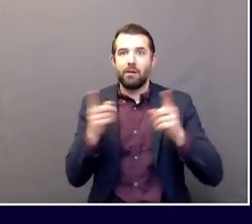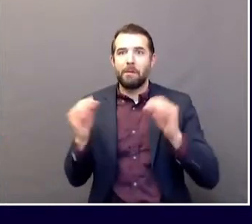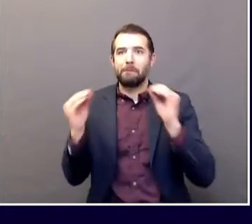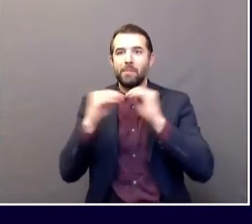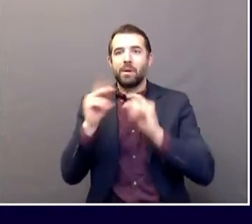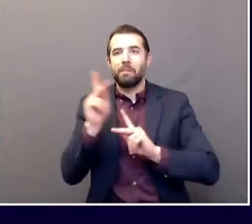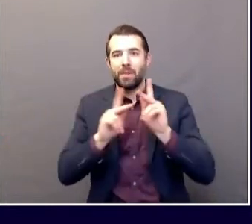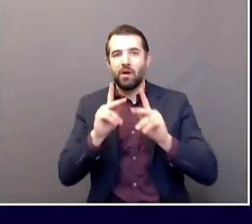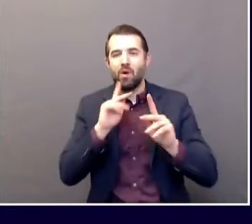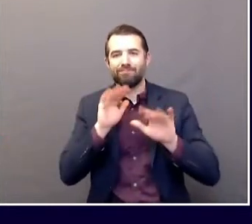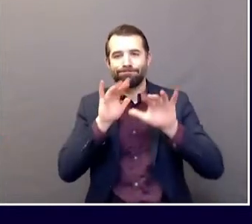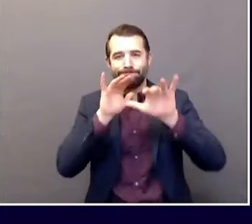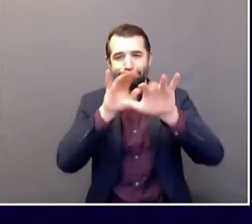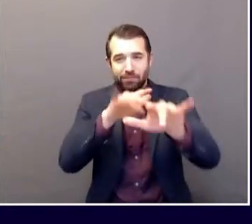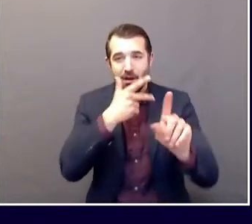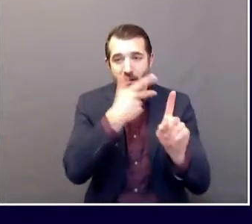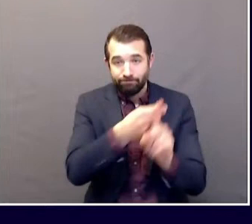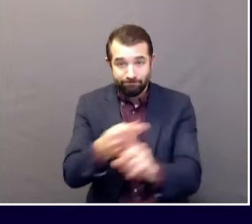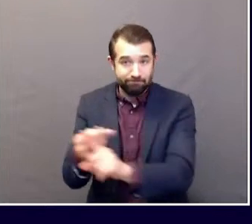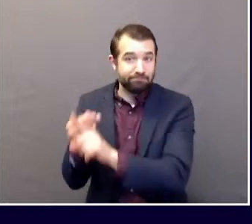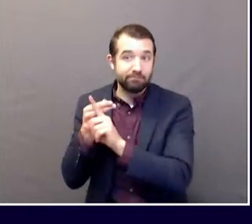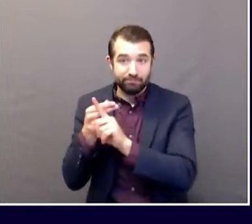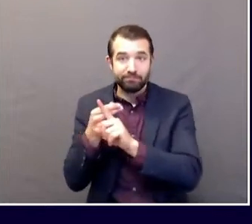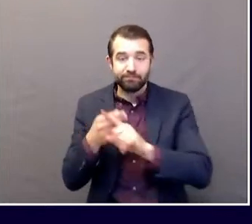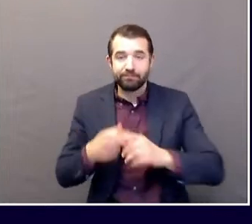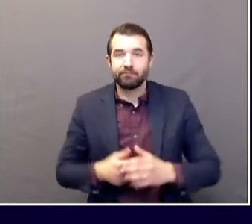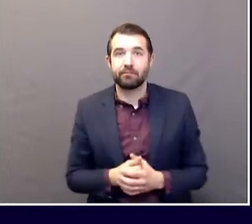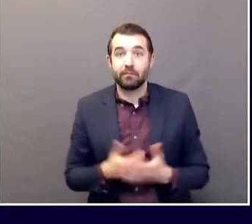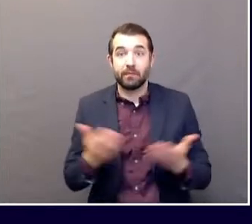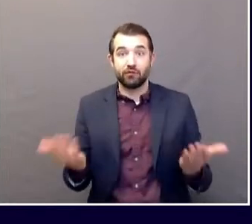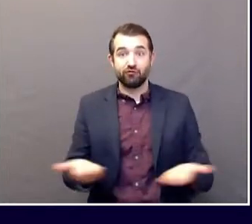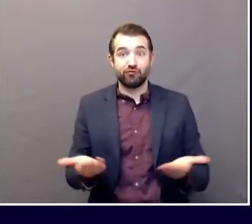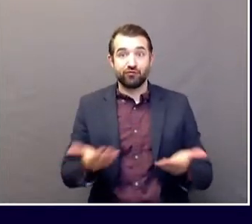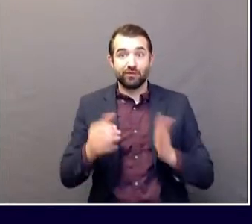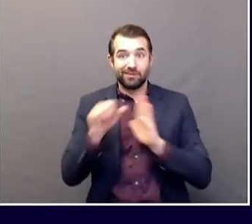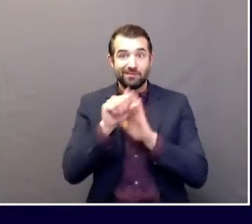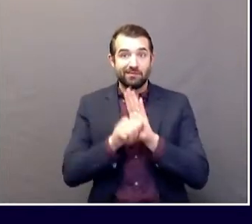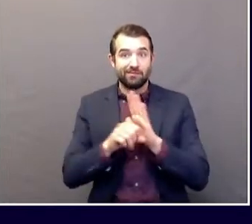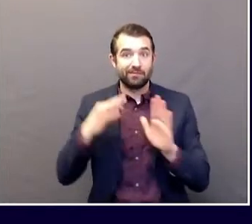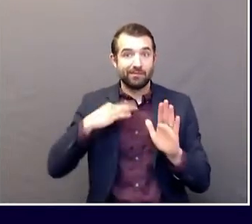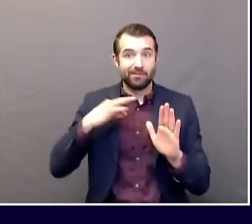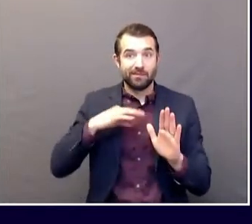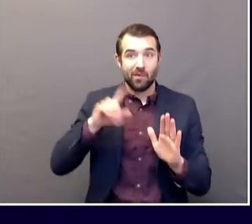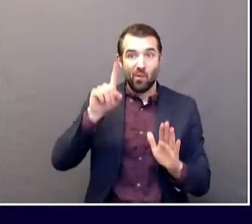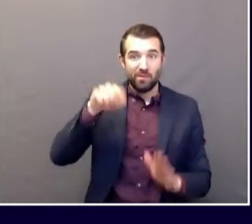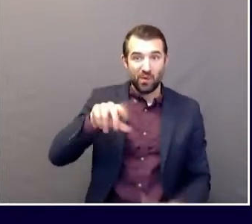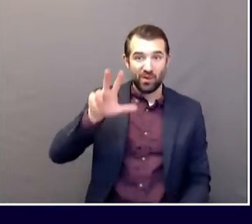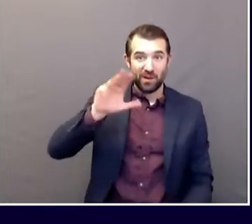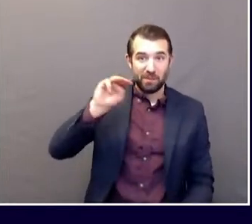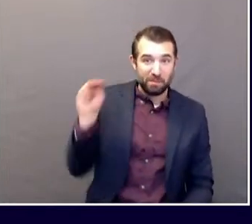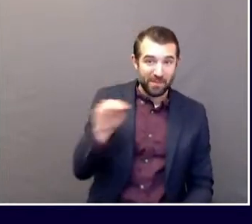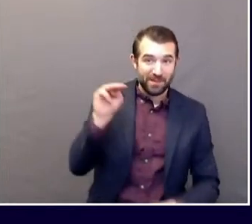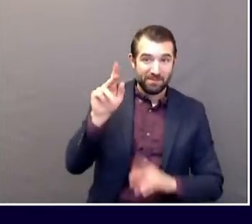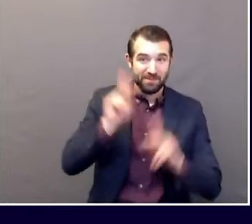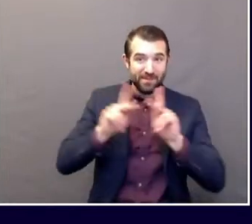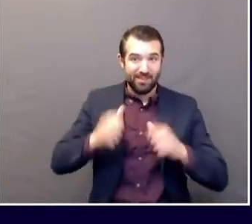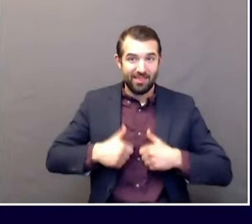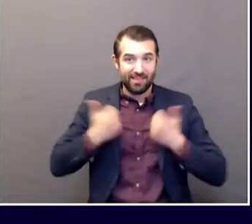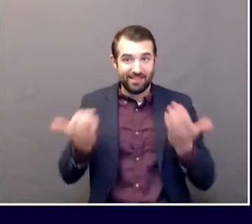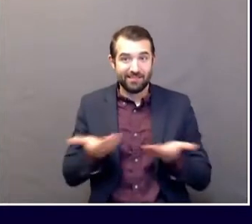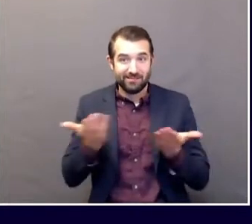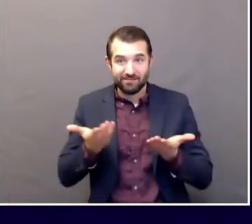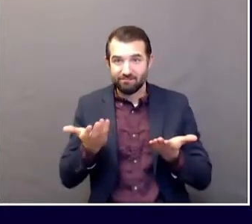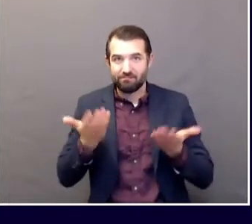1.3 million people vaccinated, up to 2.6 million shots in arms, is in addition to other existing ways of